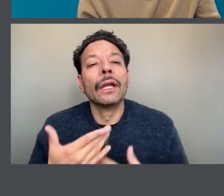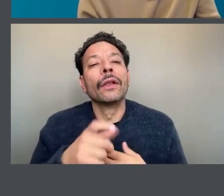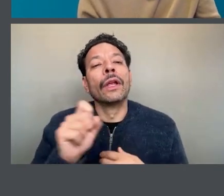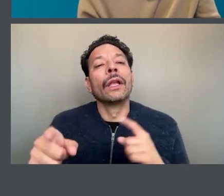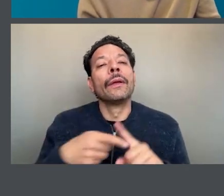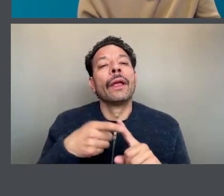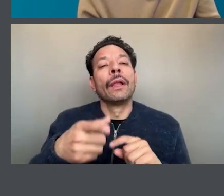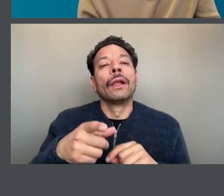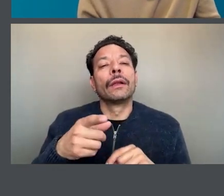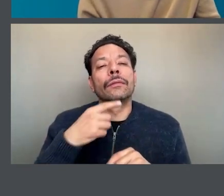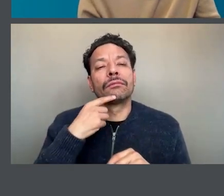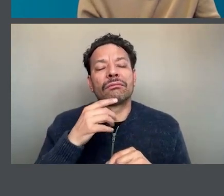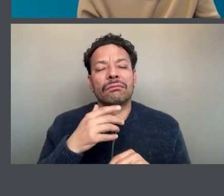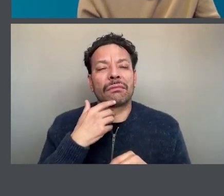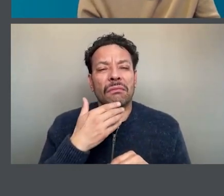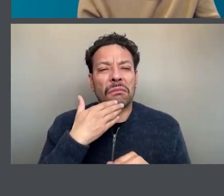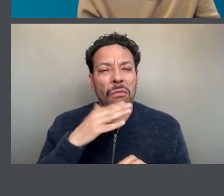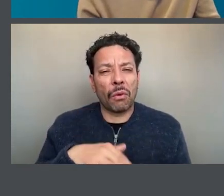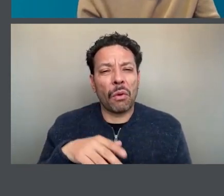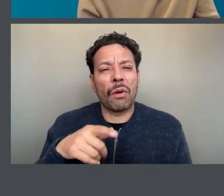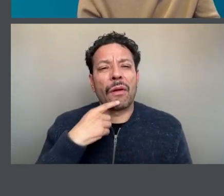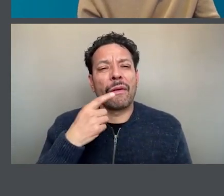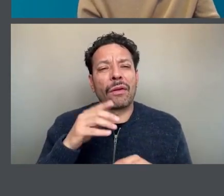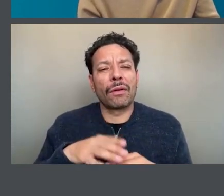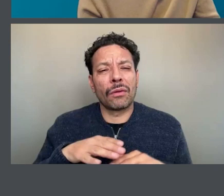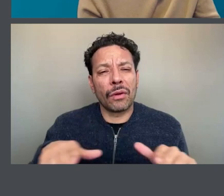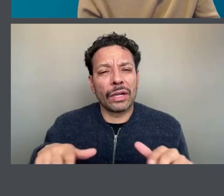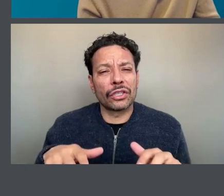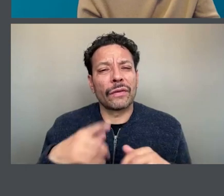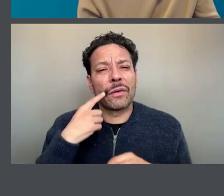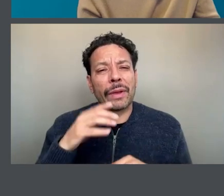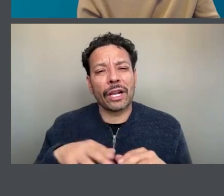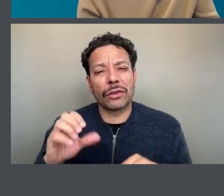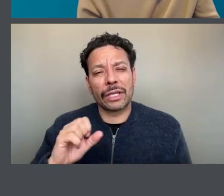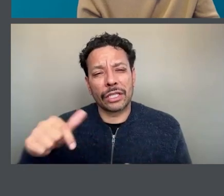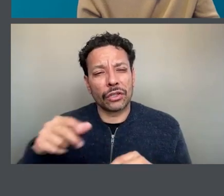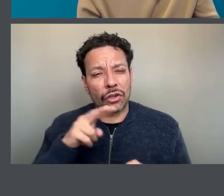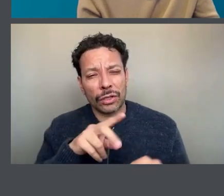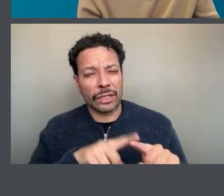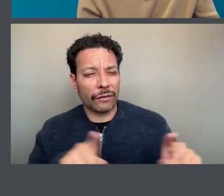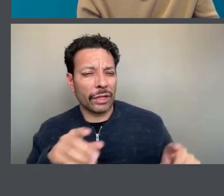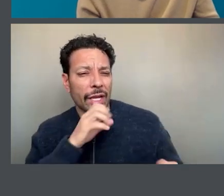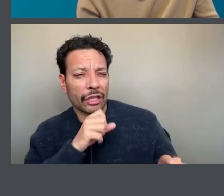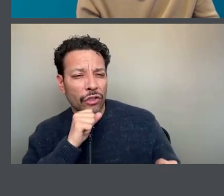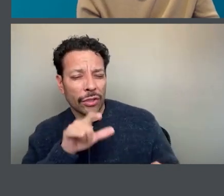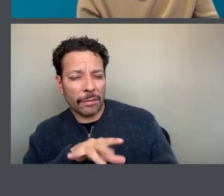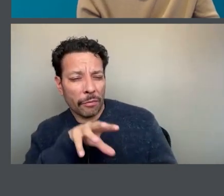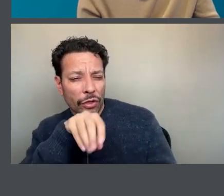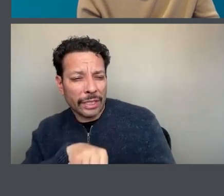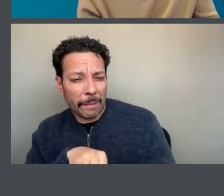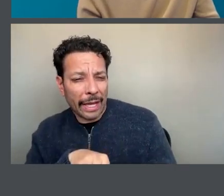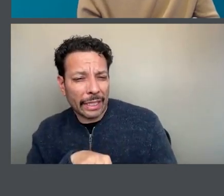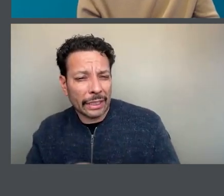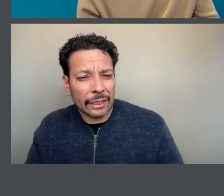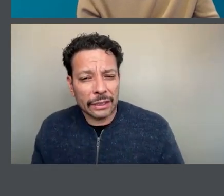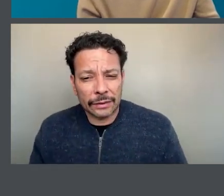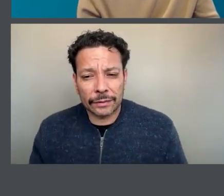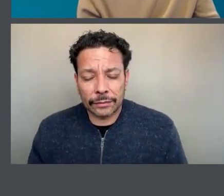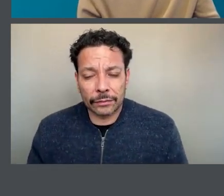Next question, regarding the poor correlation for pediatric SSQ, did you look at the differences between ages that participated?